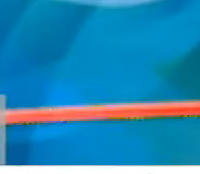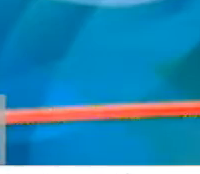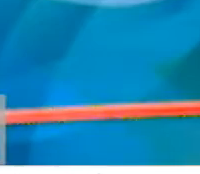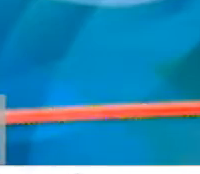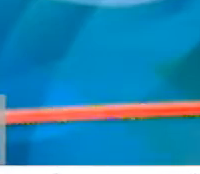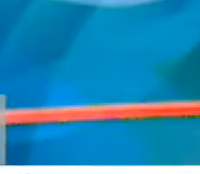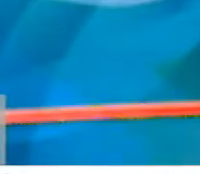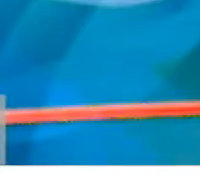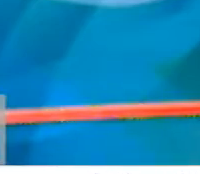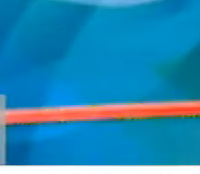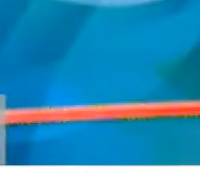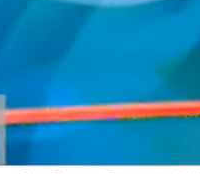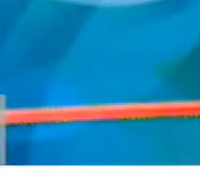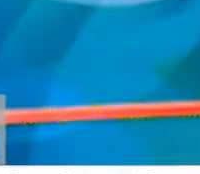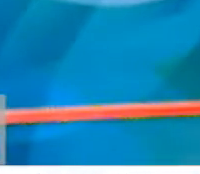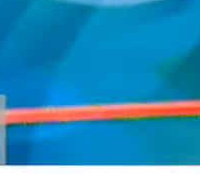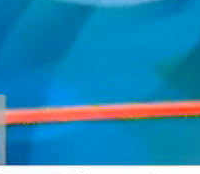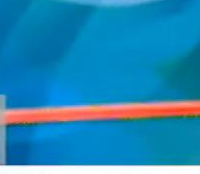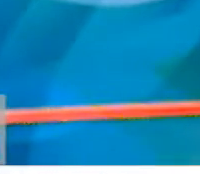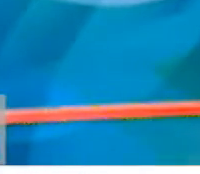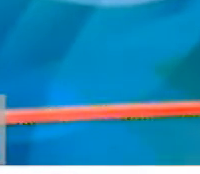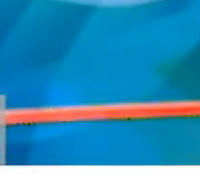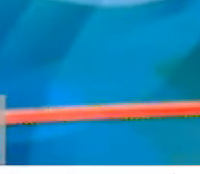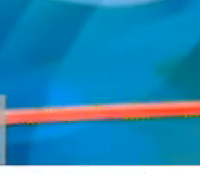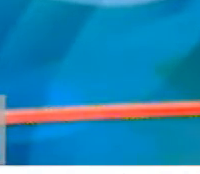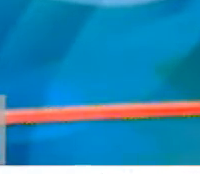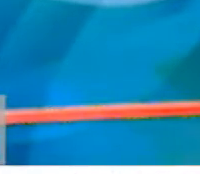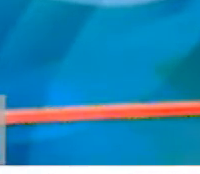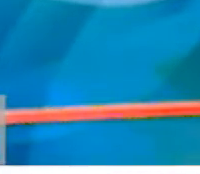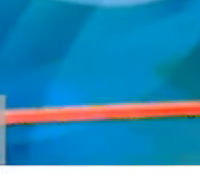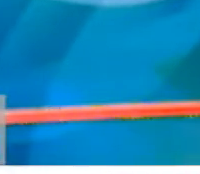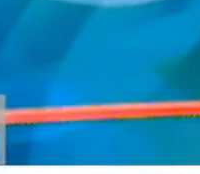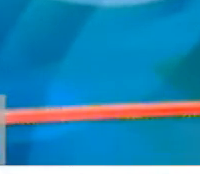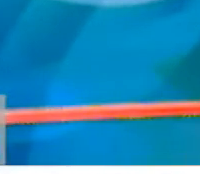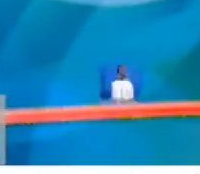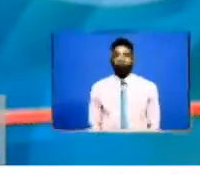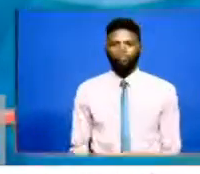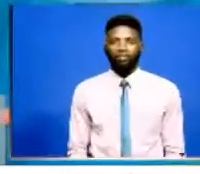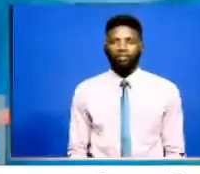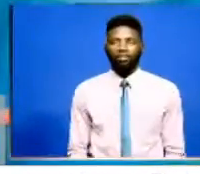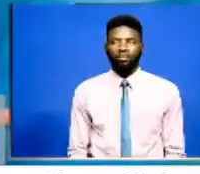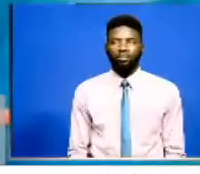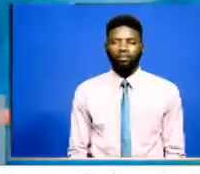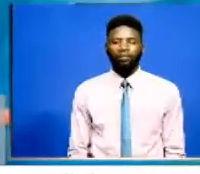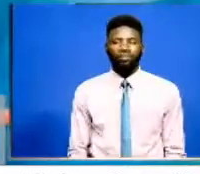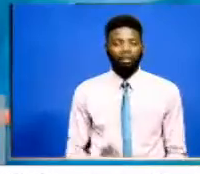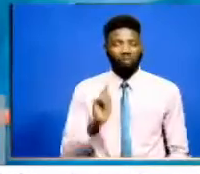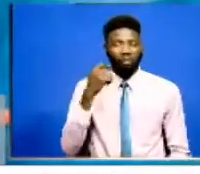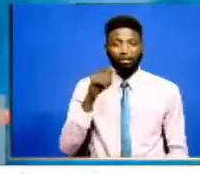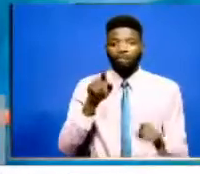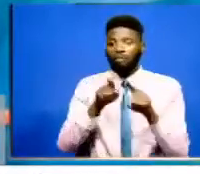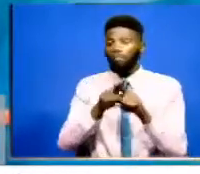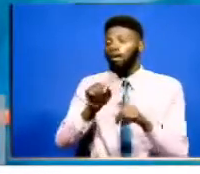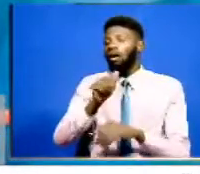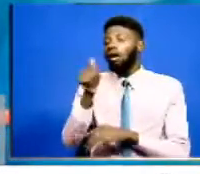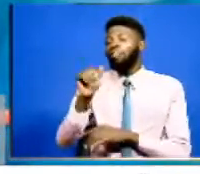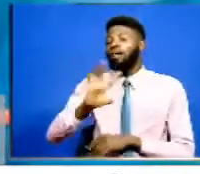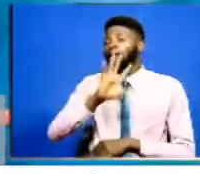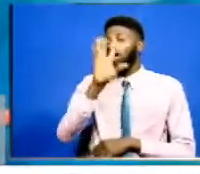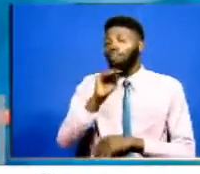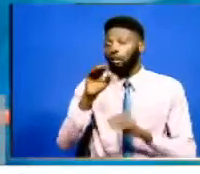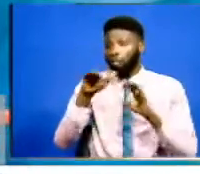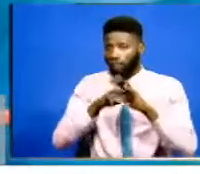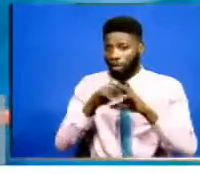Kenya is discussing with other African member states how they will make this event a special